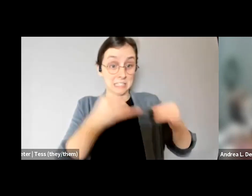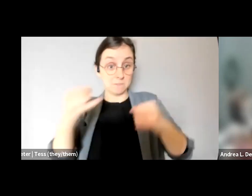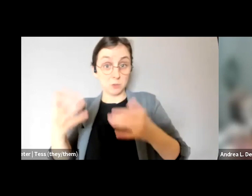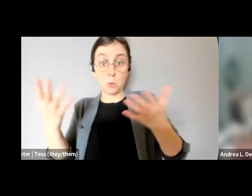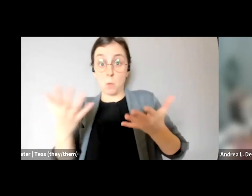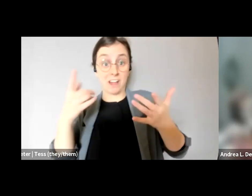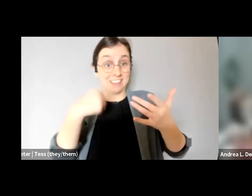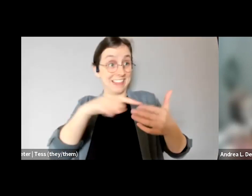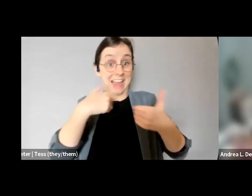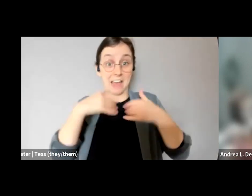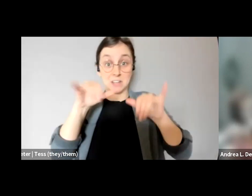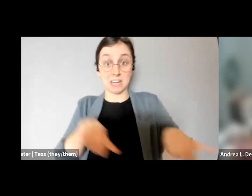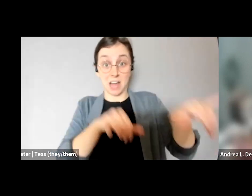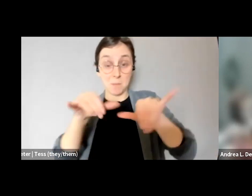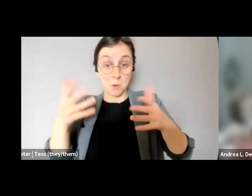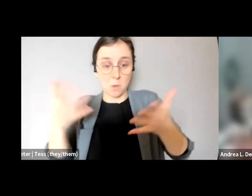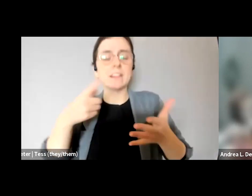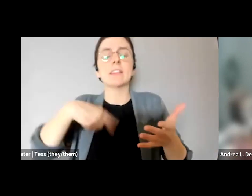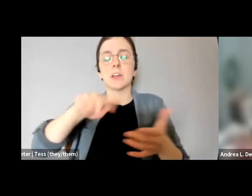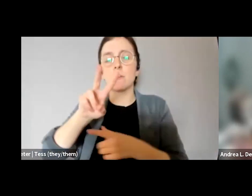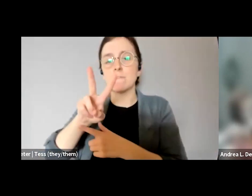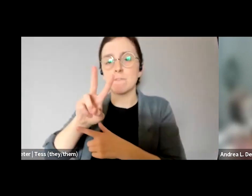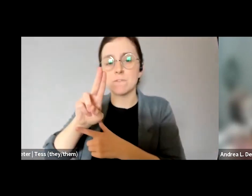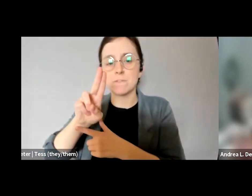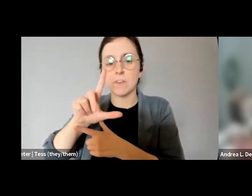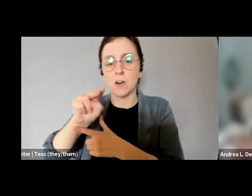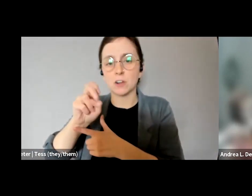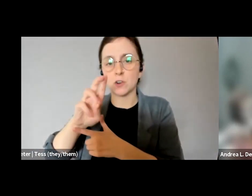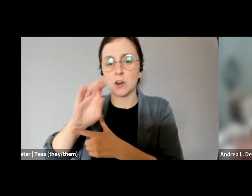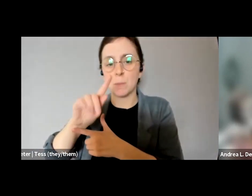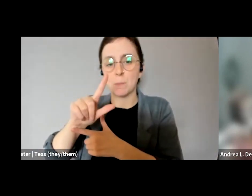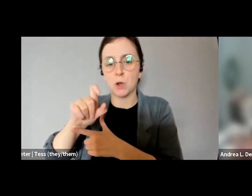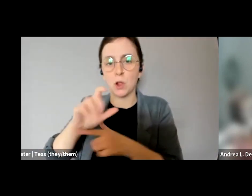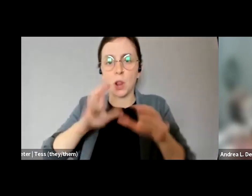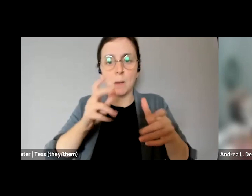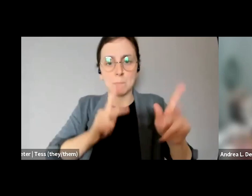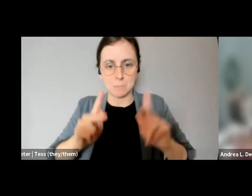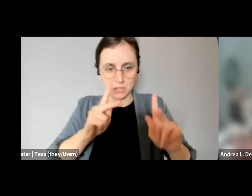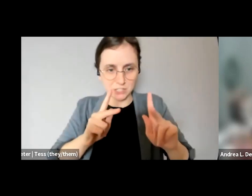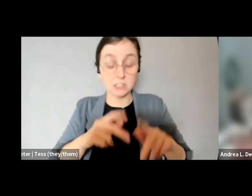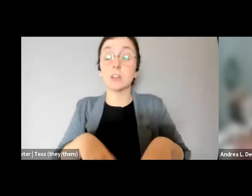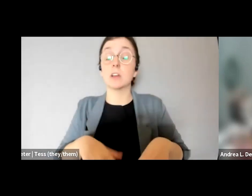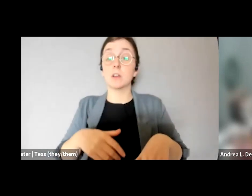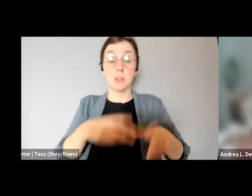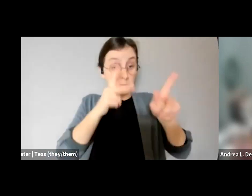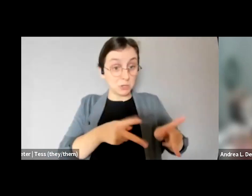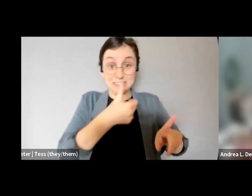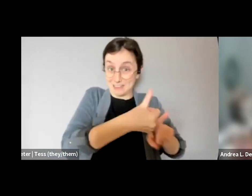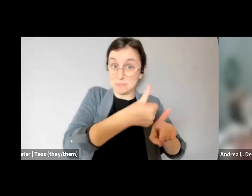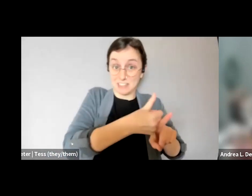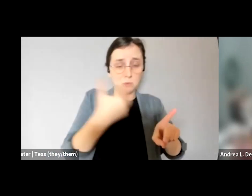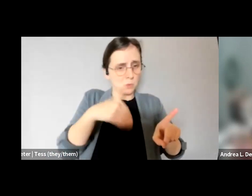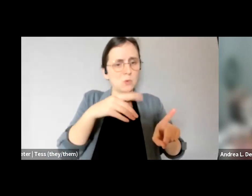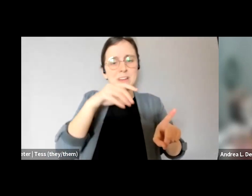they're part of a vulnerable population. So whether it's the individual who's calling or because they are in distress or someone else on their